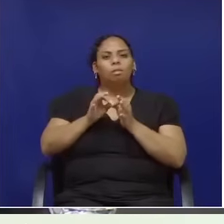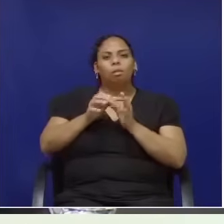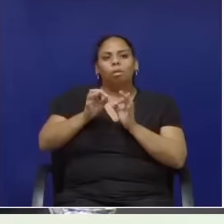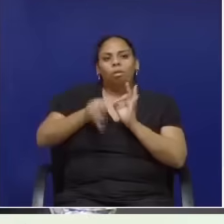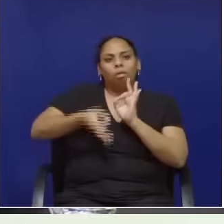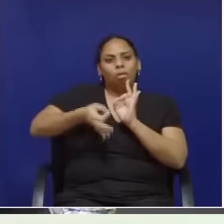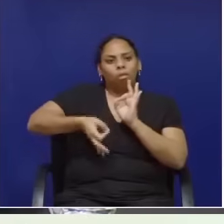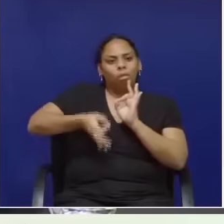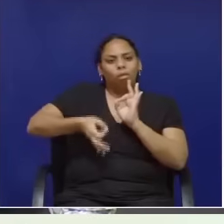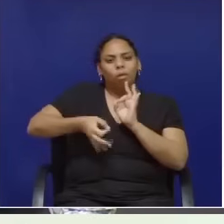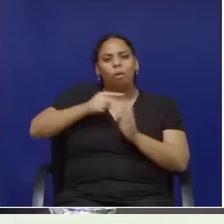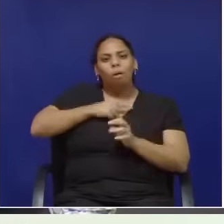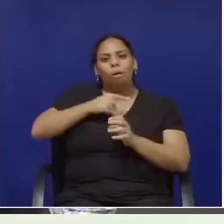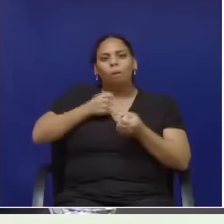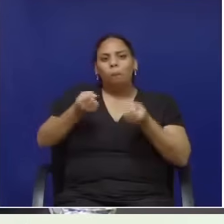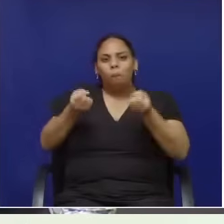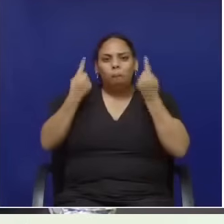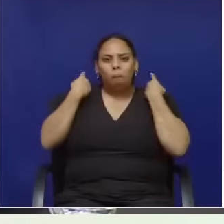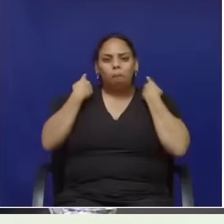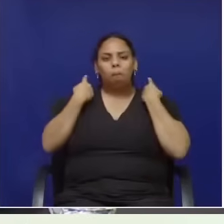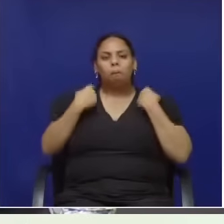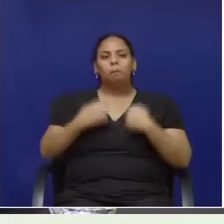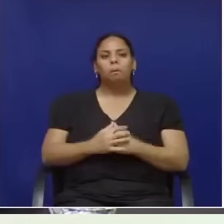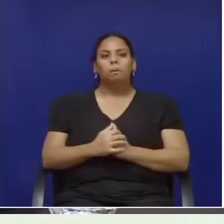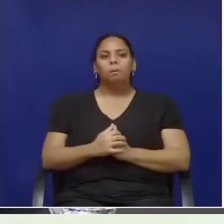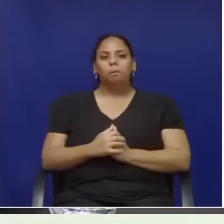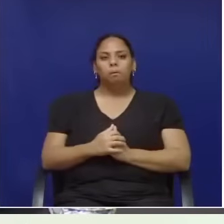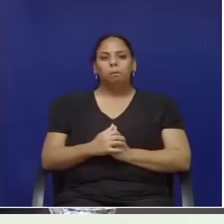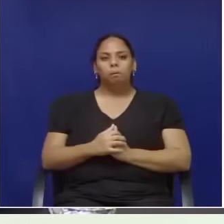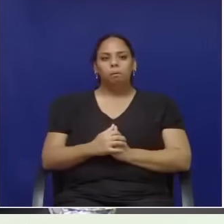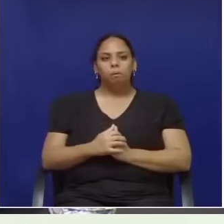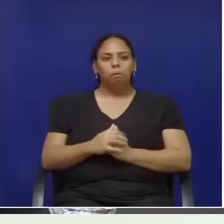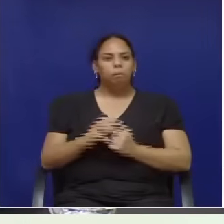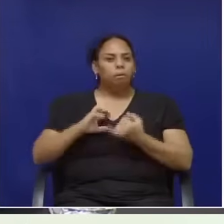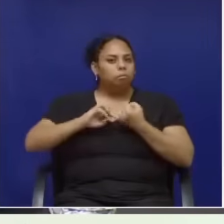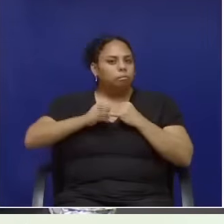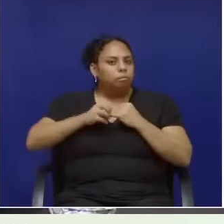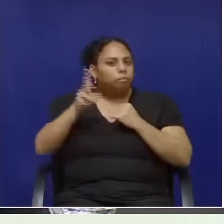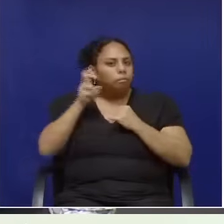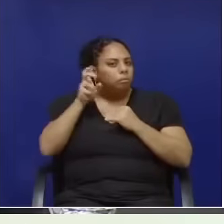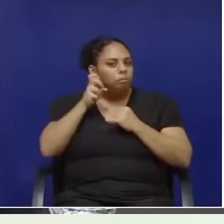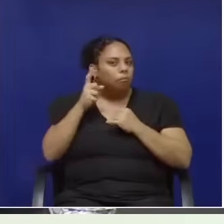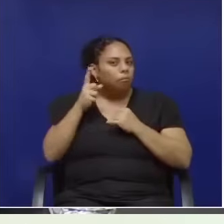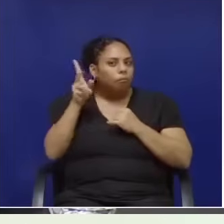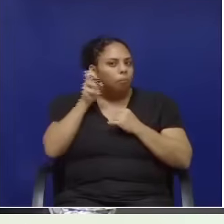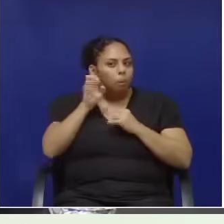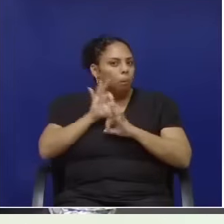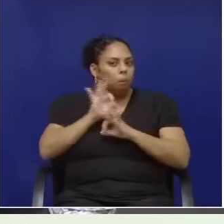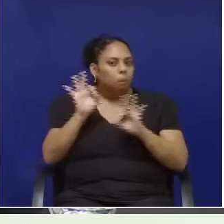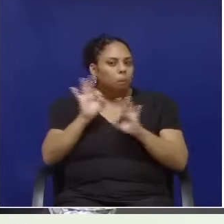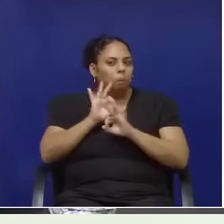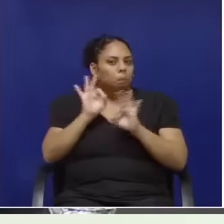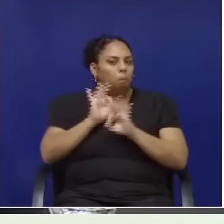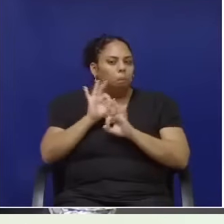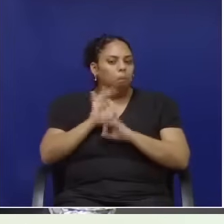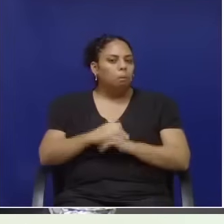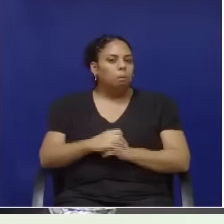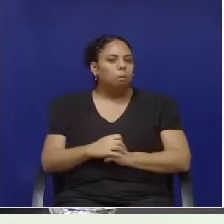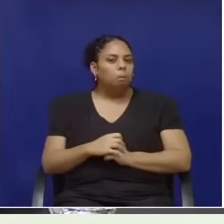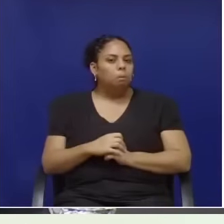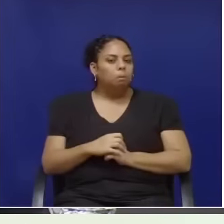ke Masandawana siyanithokozisa ngokuwina i-Champions League